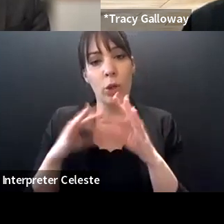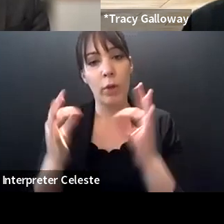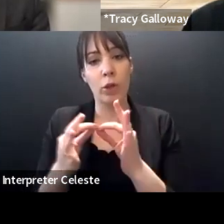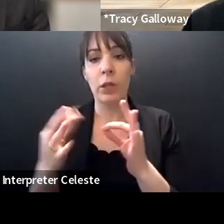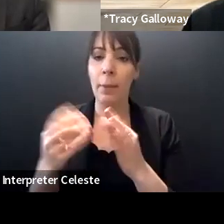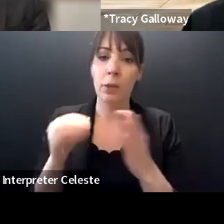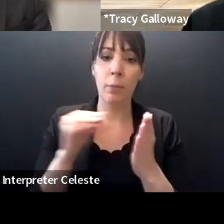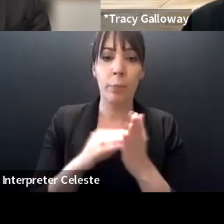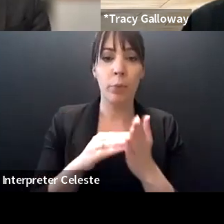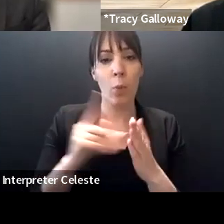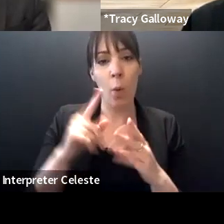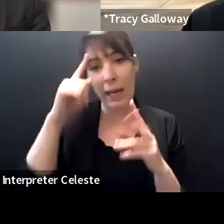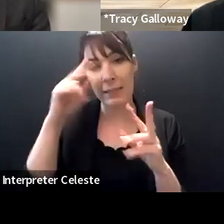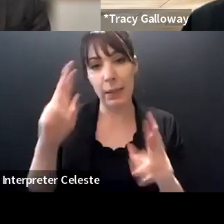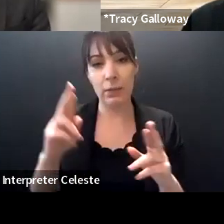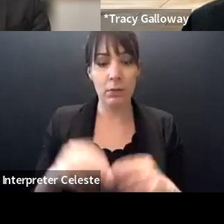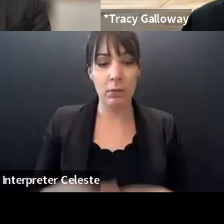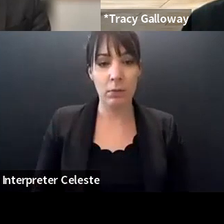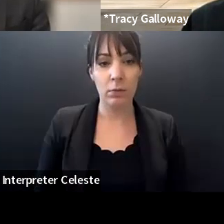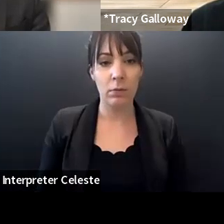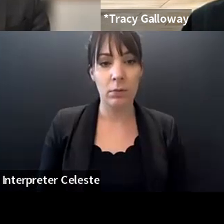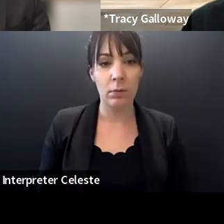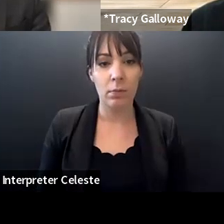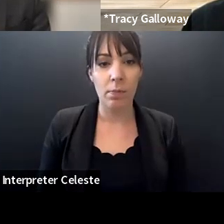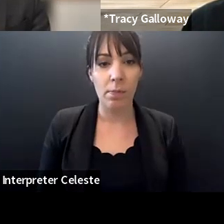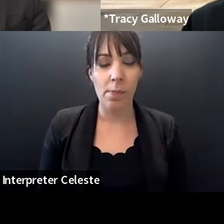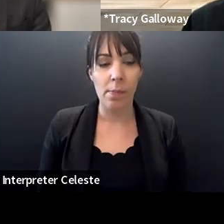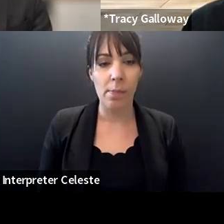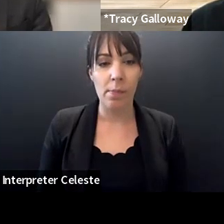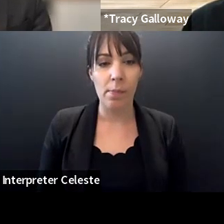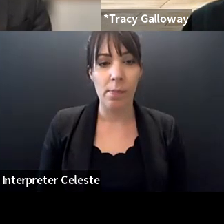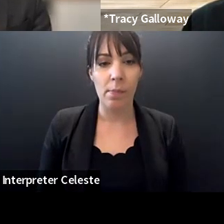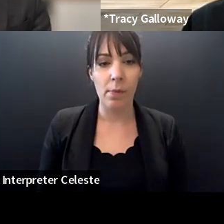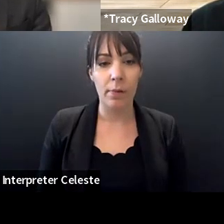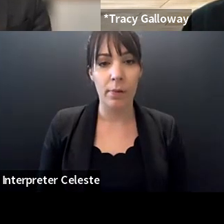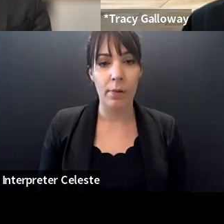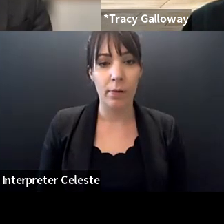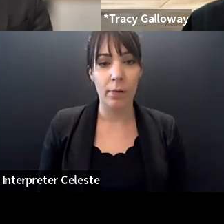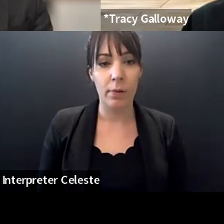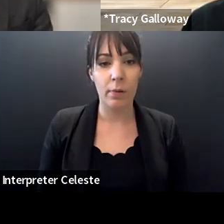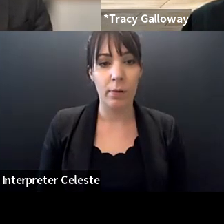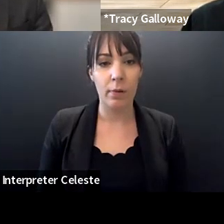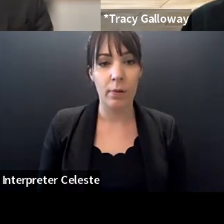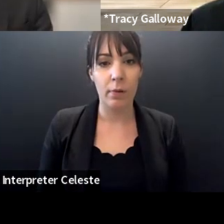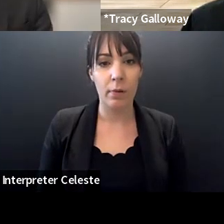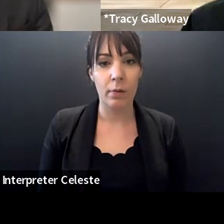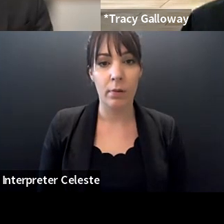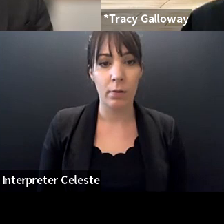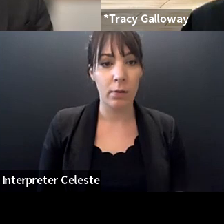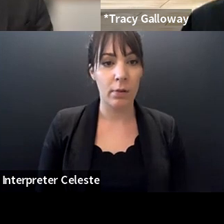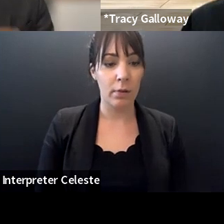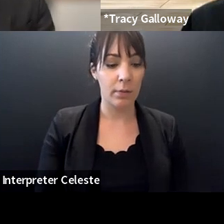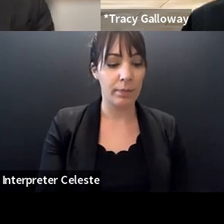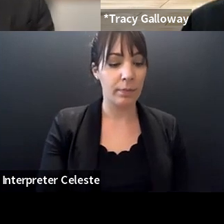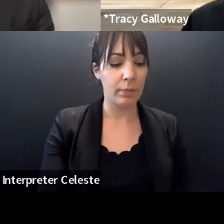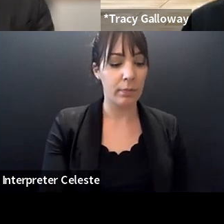set, people are not motivated to move forward to that. Thank you. Totally agree, Brian. I